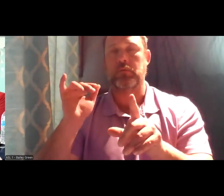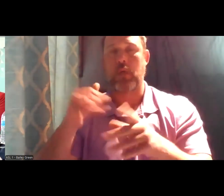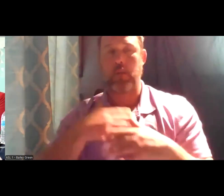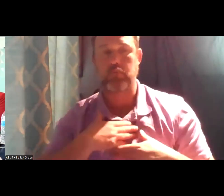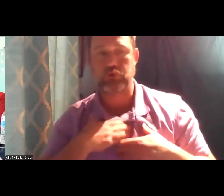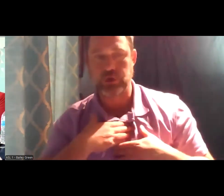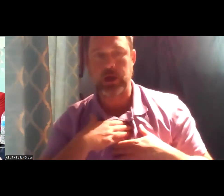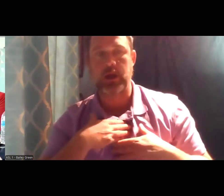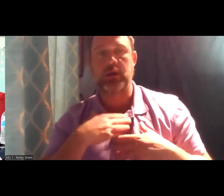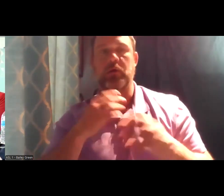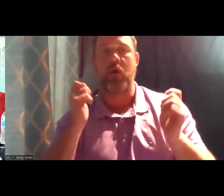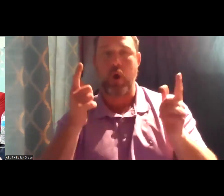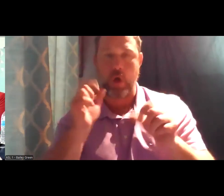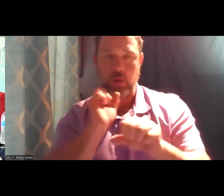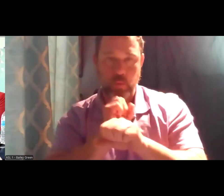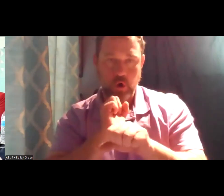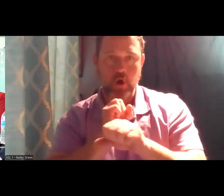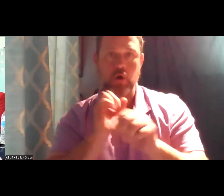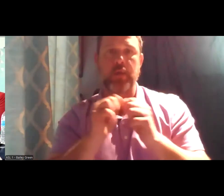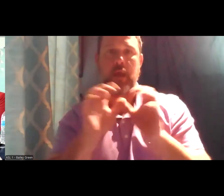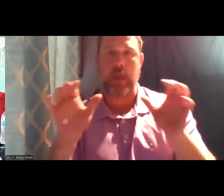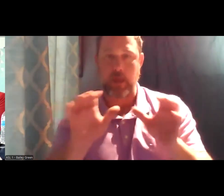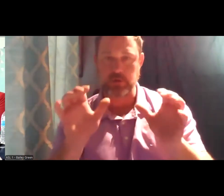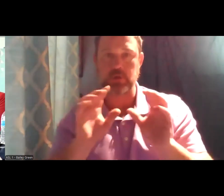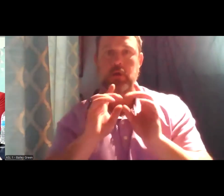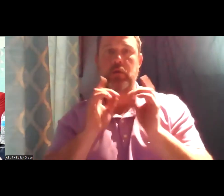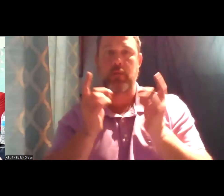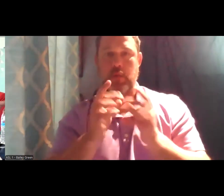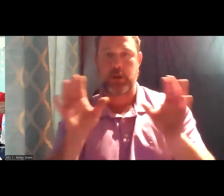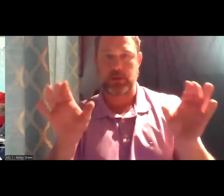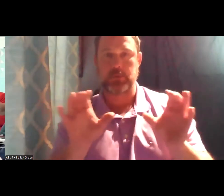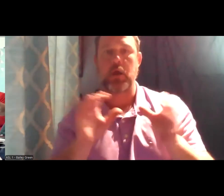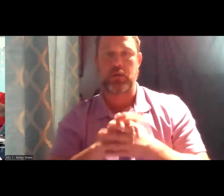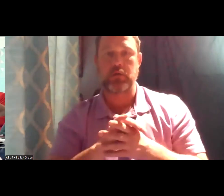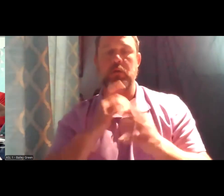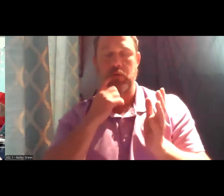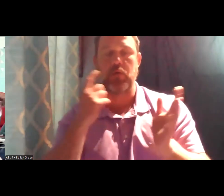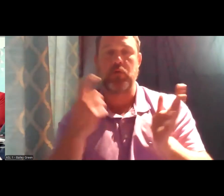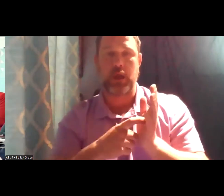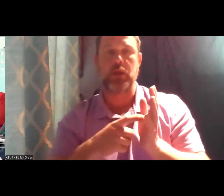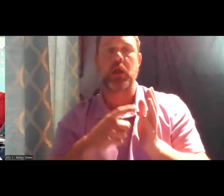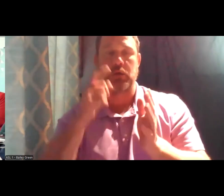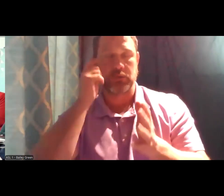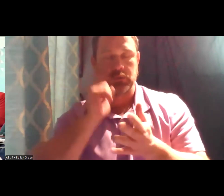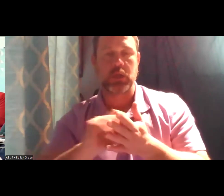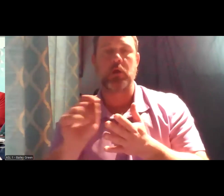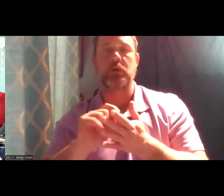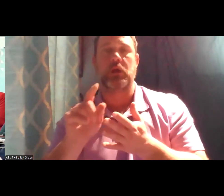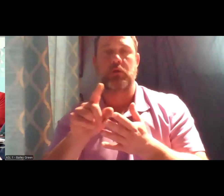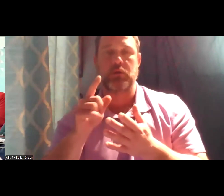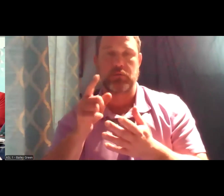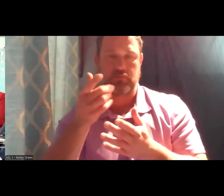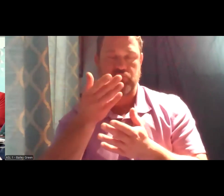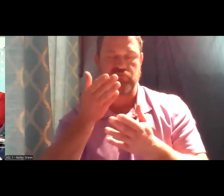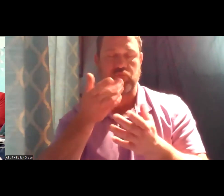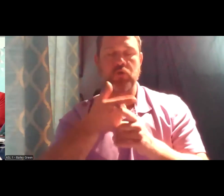Appreciate all the work, the swift action that the department has done, but recognizing as secretary, you work across different issue areas.